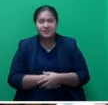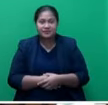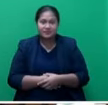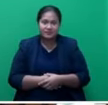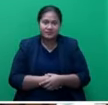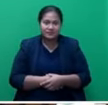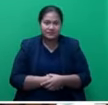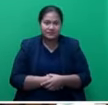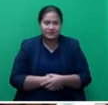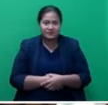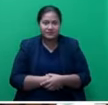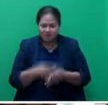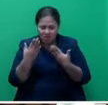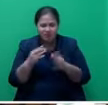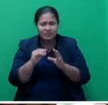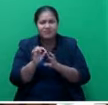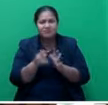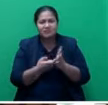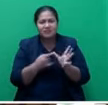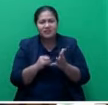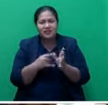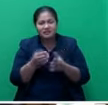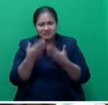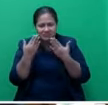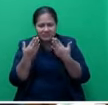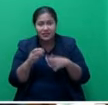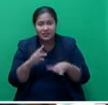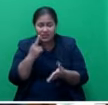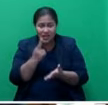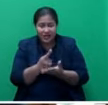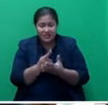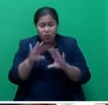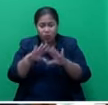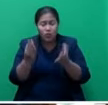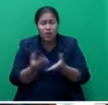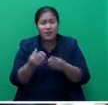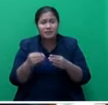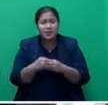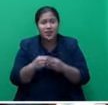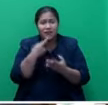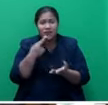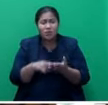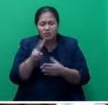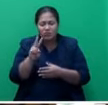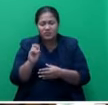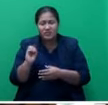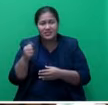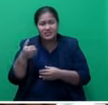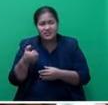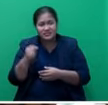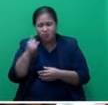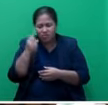Honorable Prasad did acknowledge this. The reality of the matter, the World Bank report said in 2006 that 1/3